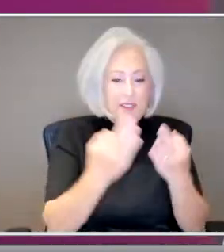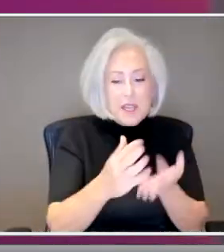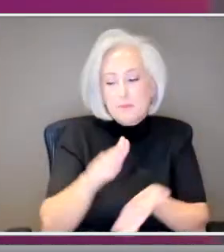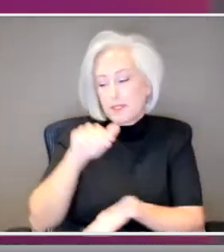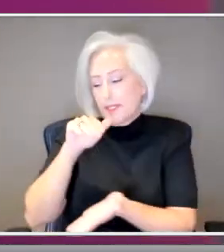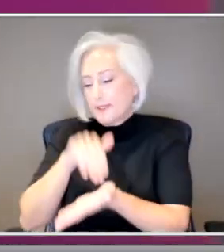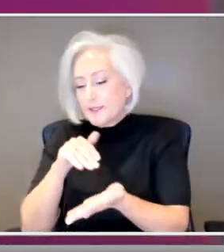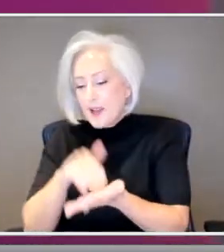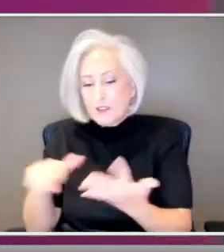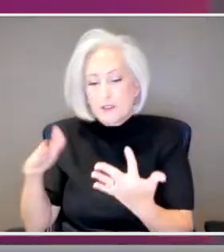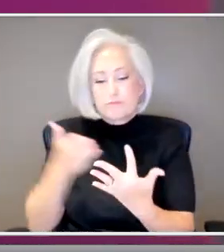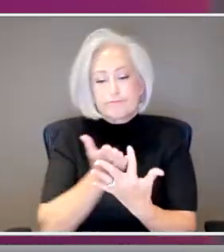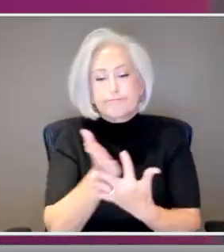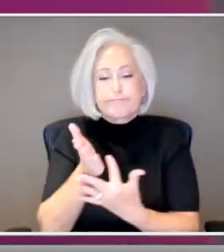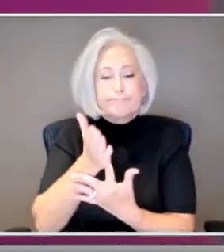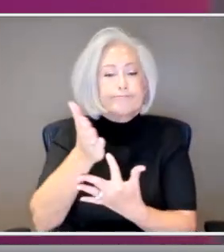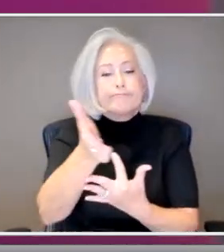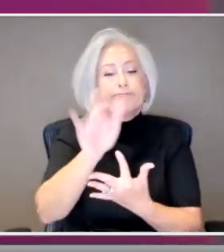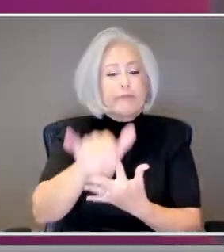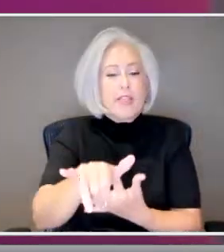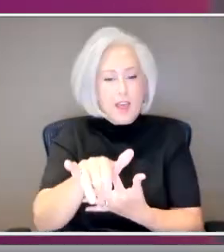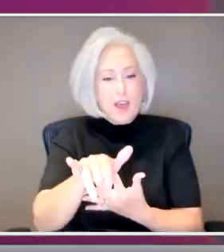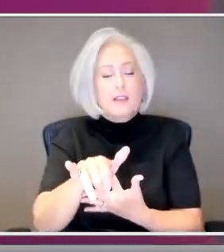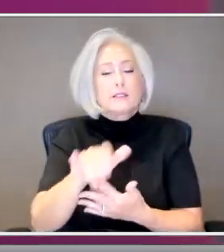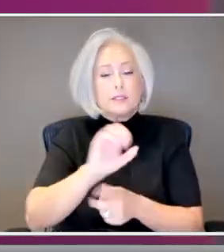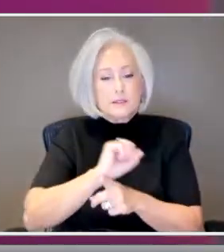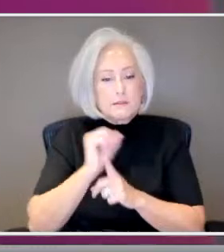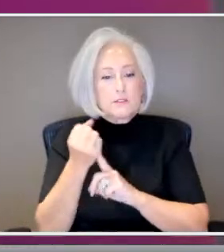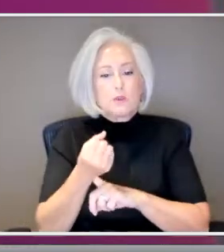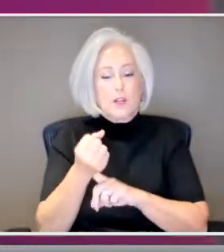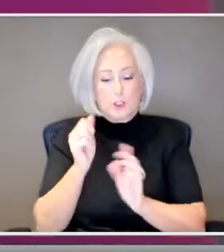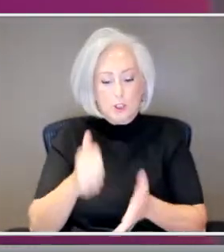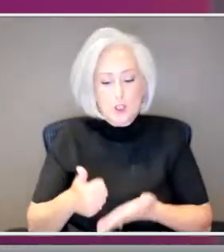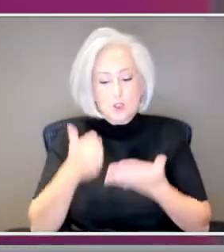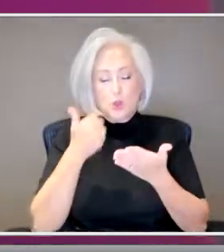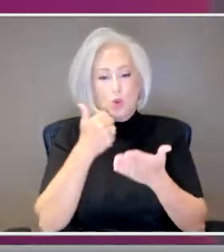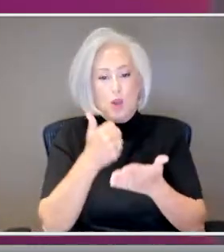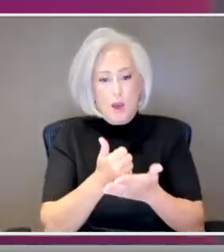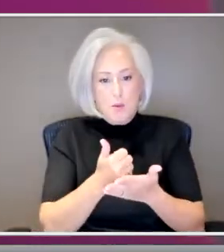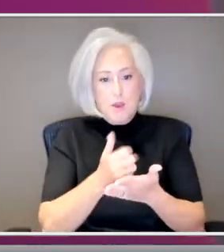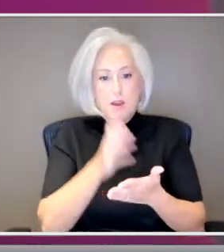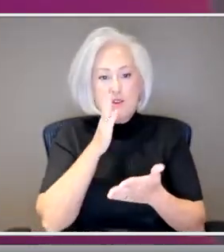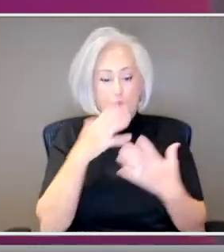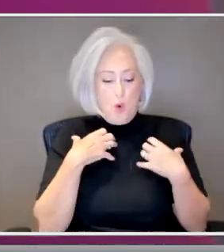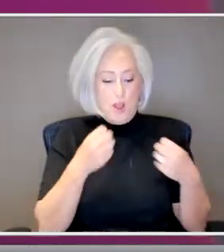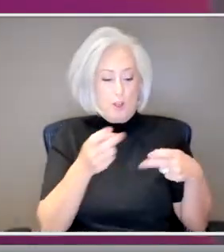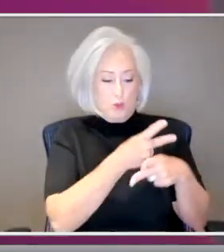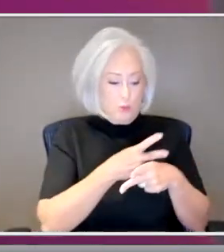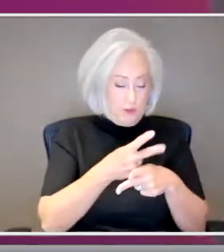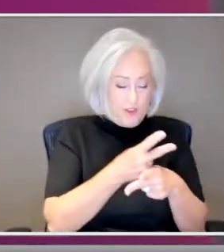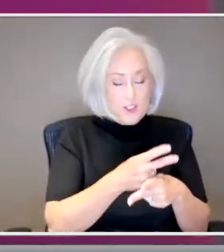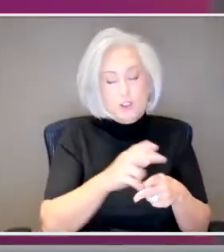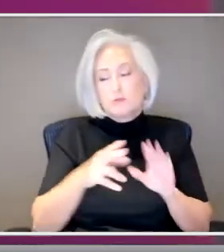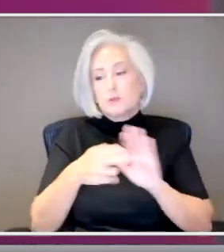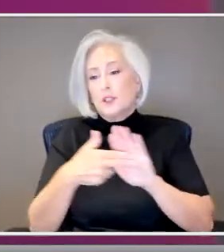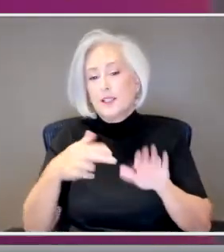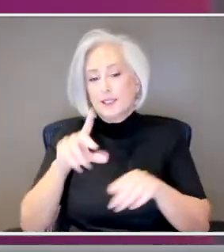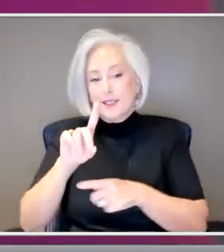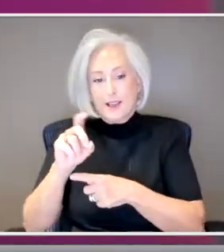journey in helping genetic testing used for health supervision, diagnosis, and really